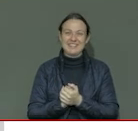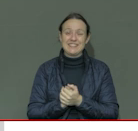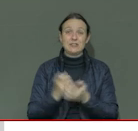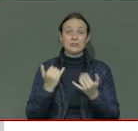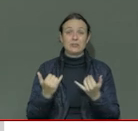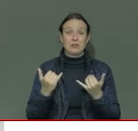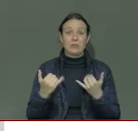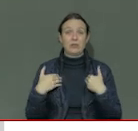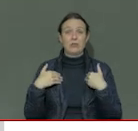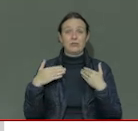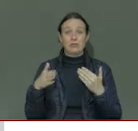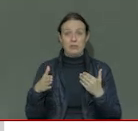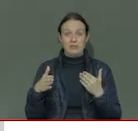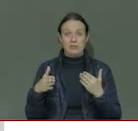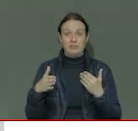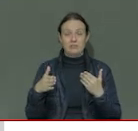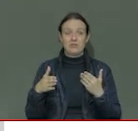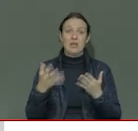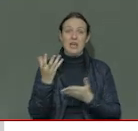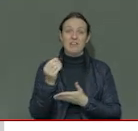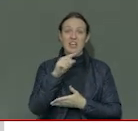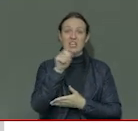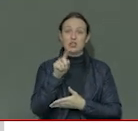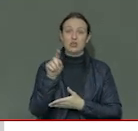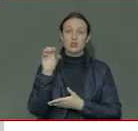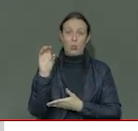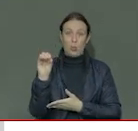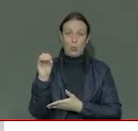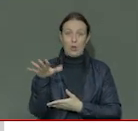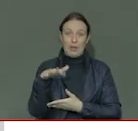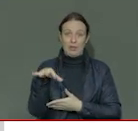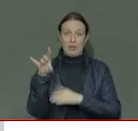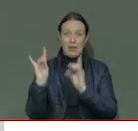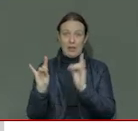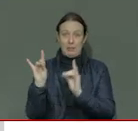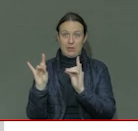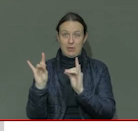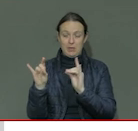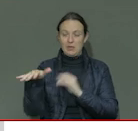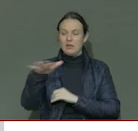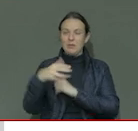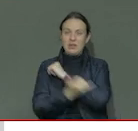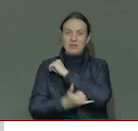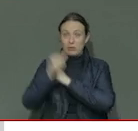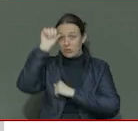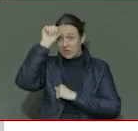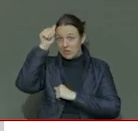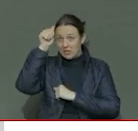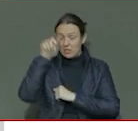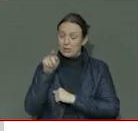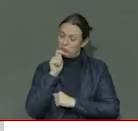first of all, you have a fictitious, now you have a zoo, right? And in India, if you go there, there is a Pondicherry